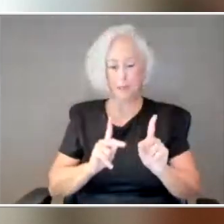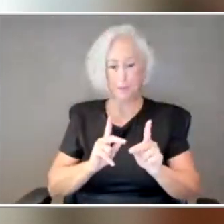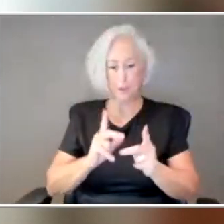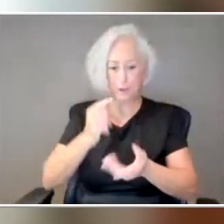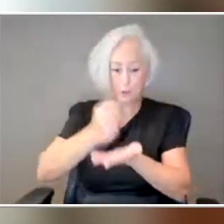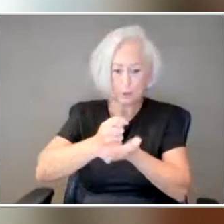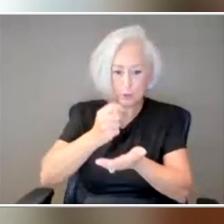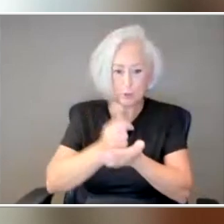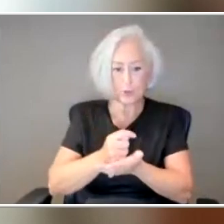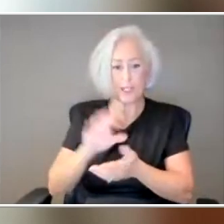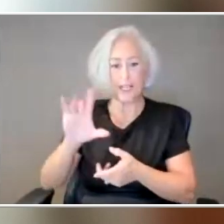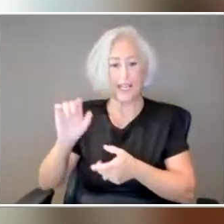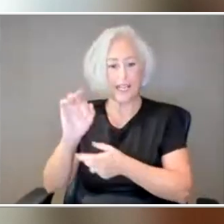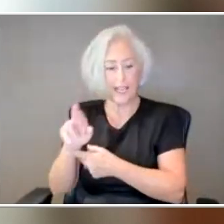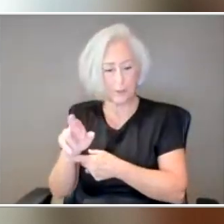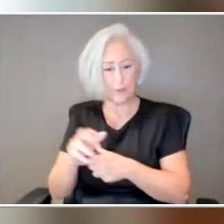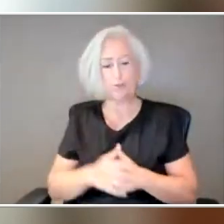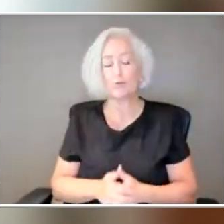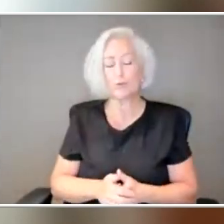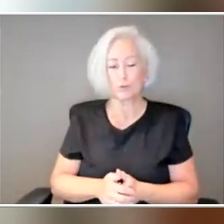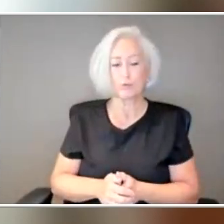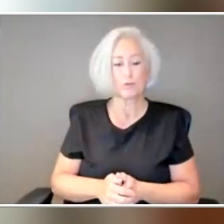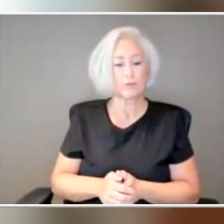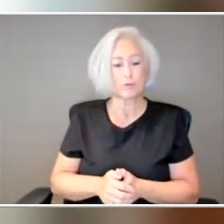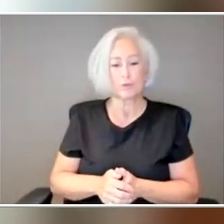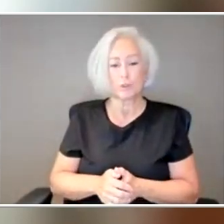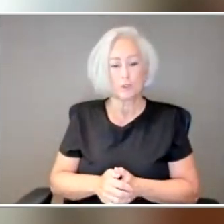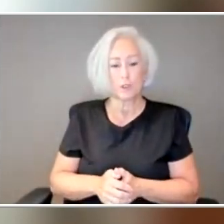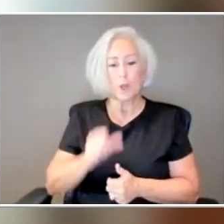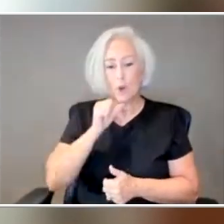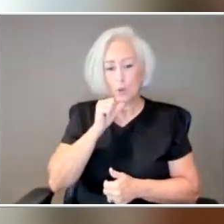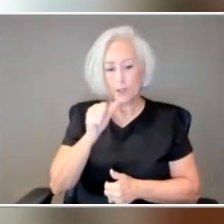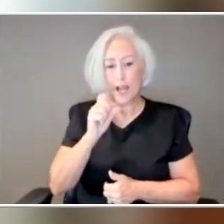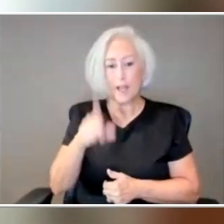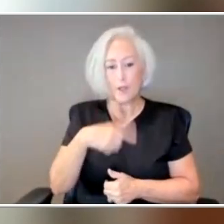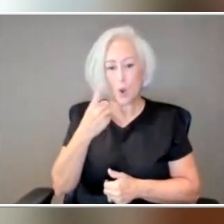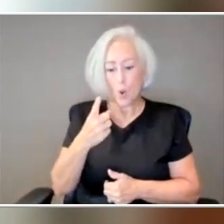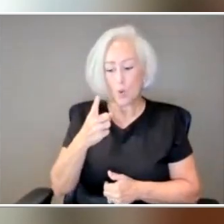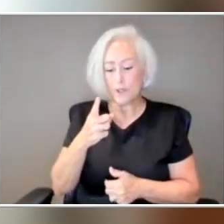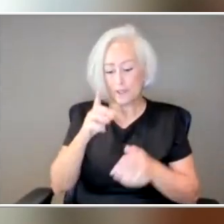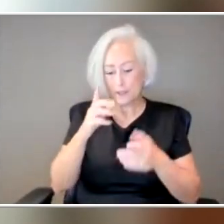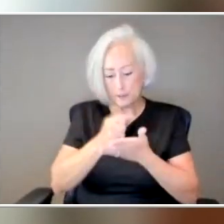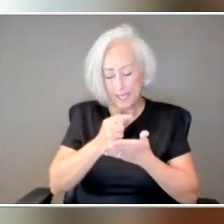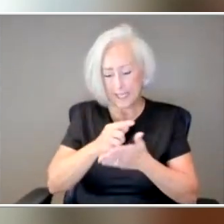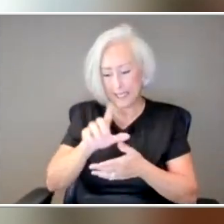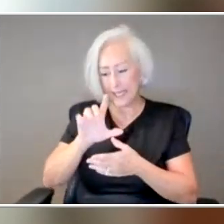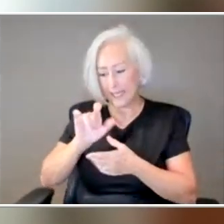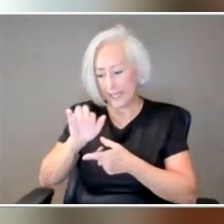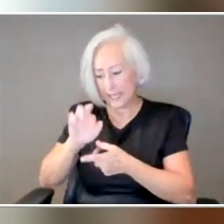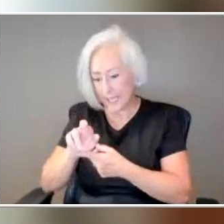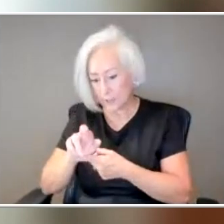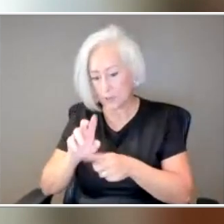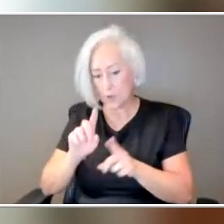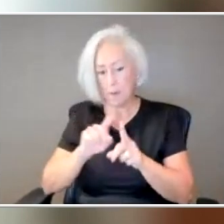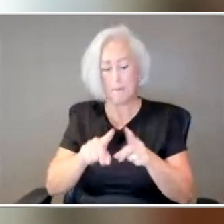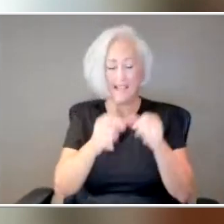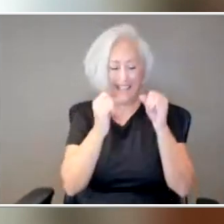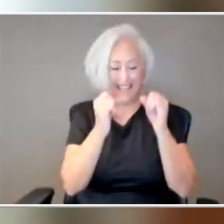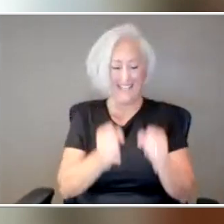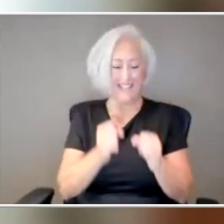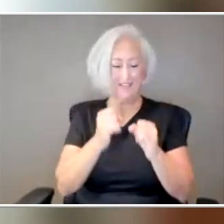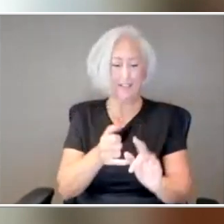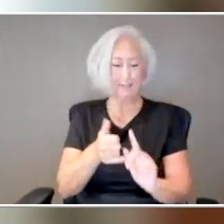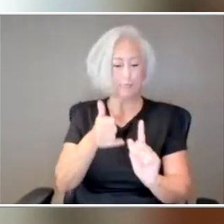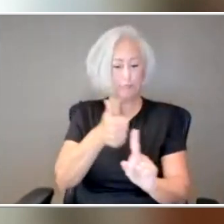treat cancer, and we're just not treating cancer in isolation. We're treating the individual that has the